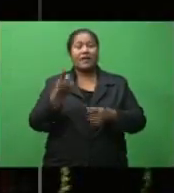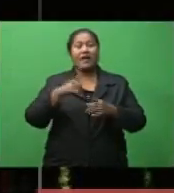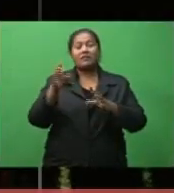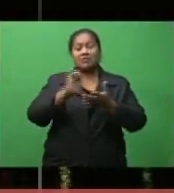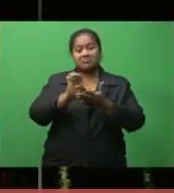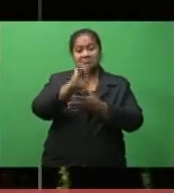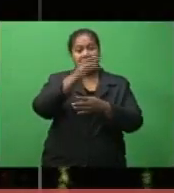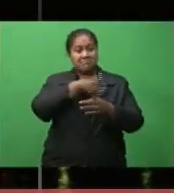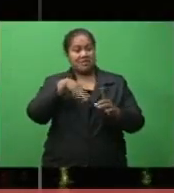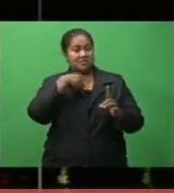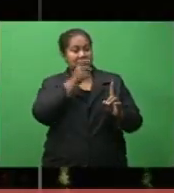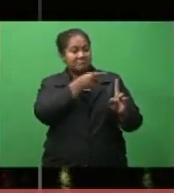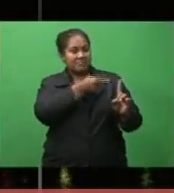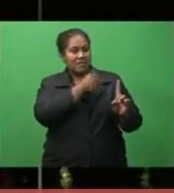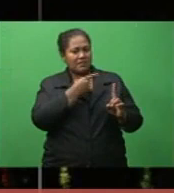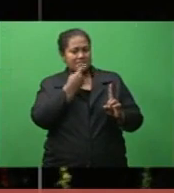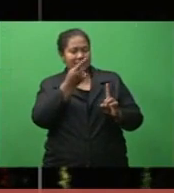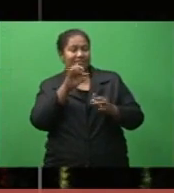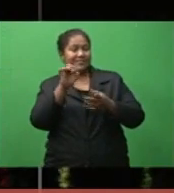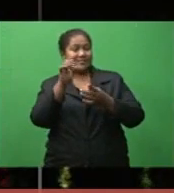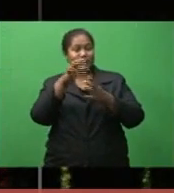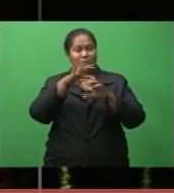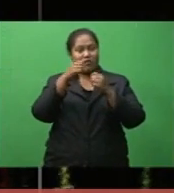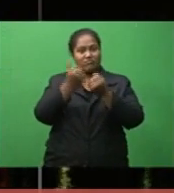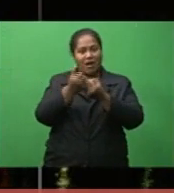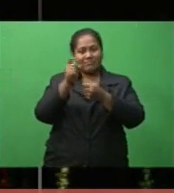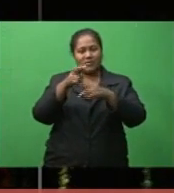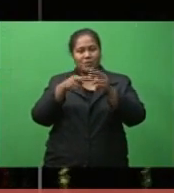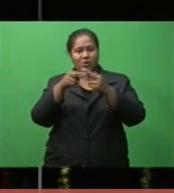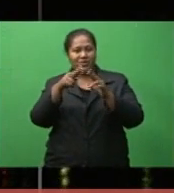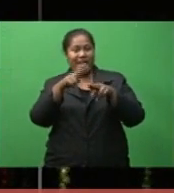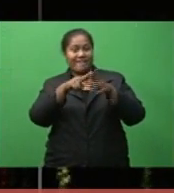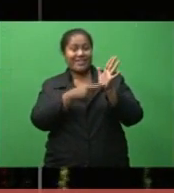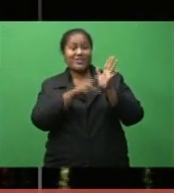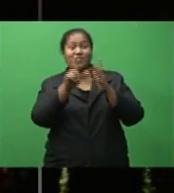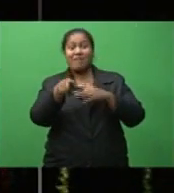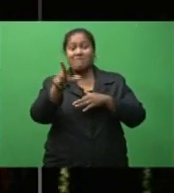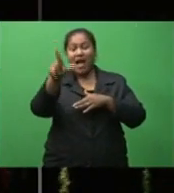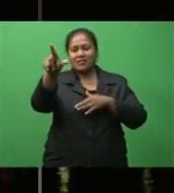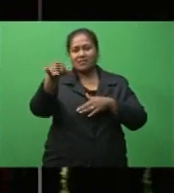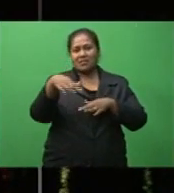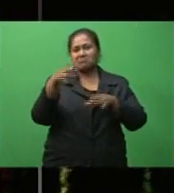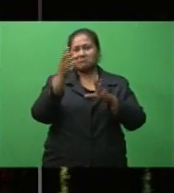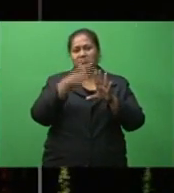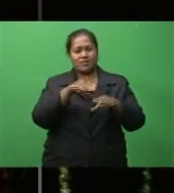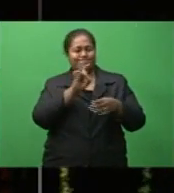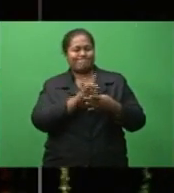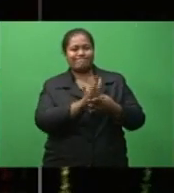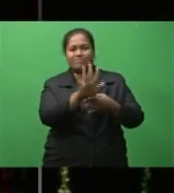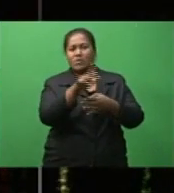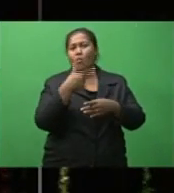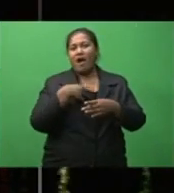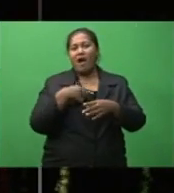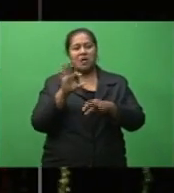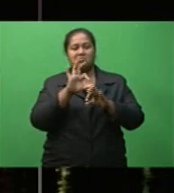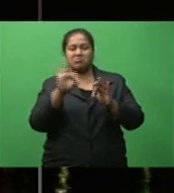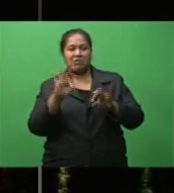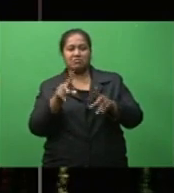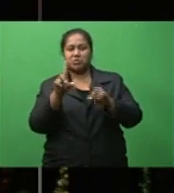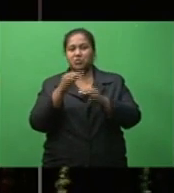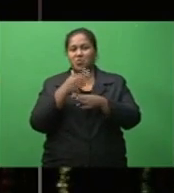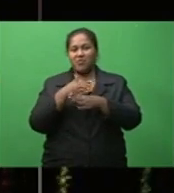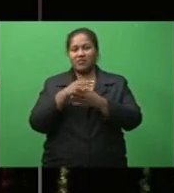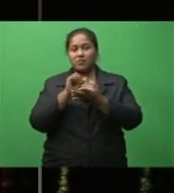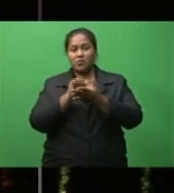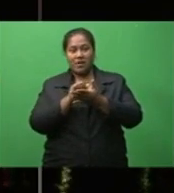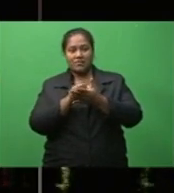The Economy Minister has revealed the contractor who was building their Mombasa Campus has been terminated due to non-performance